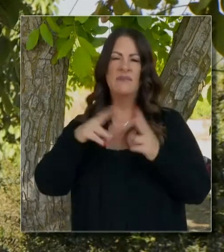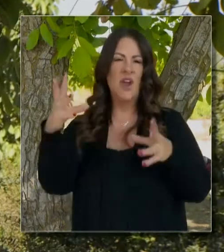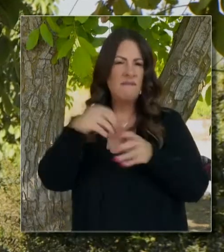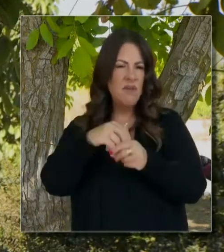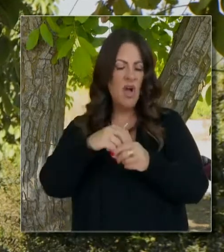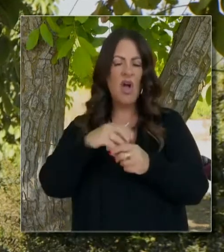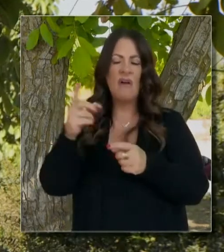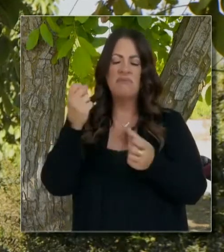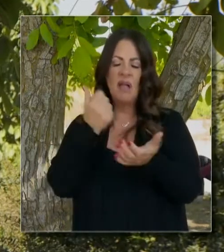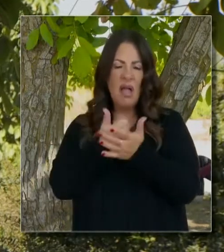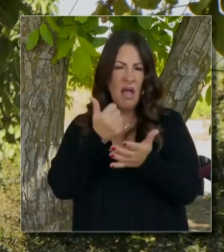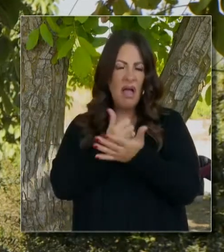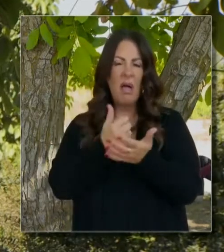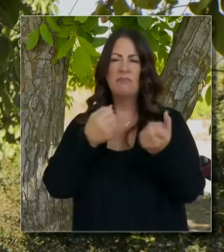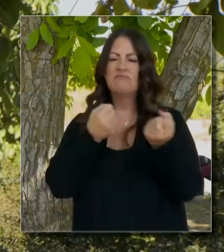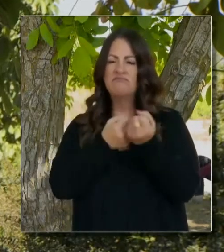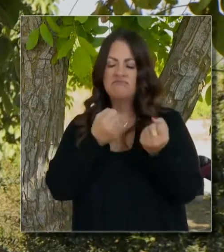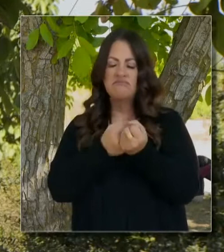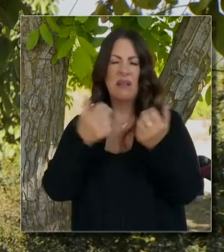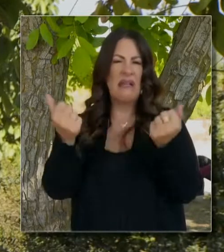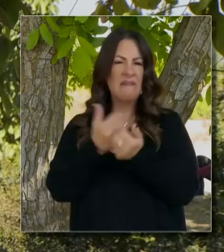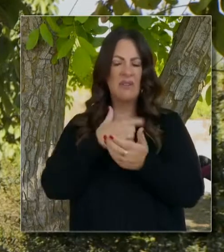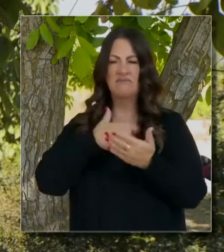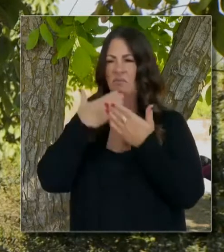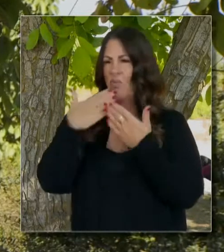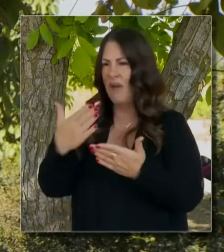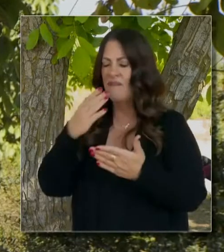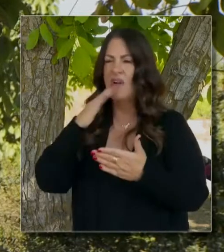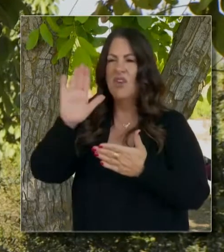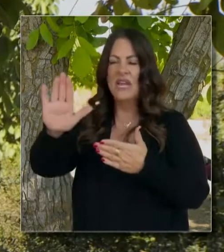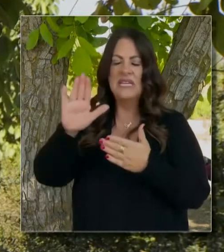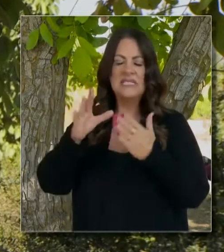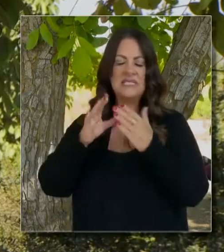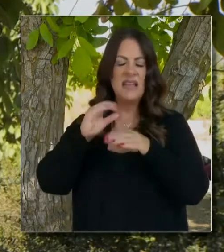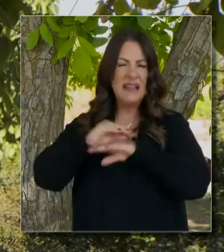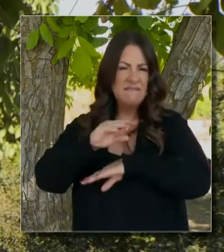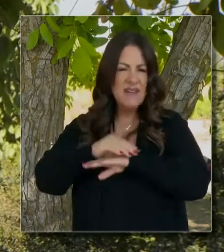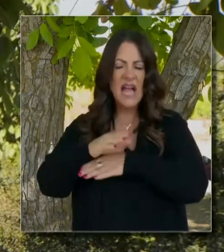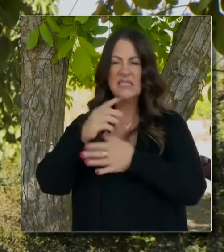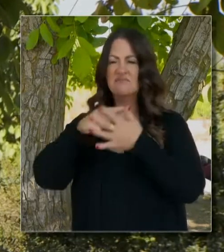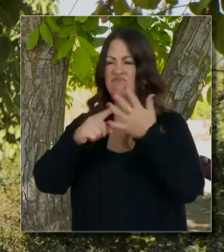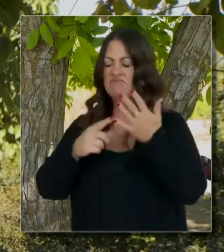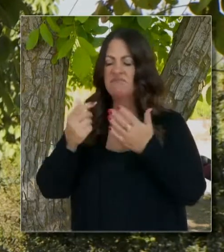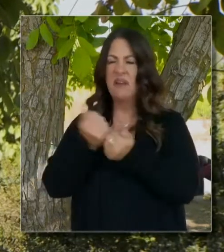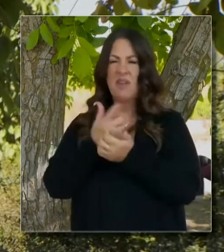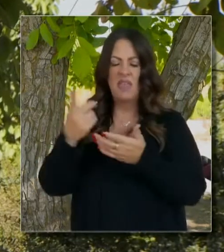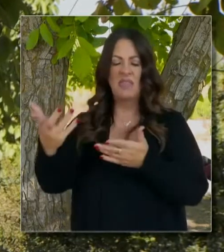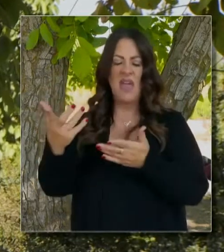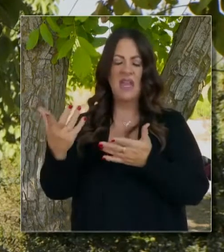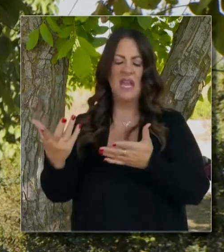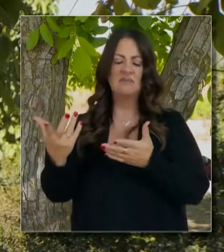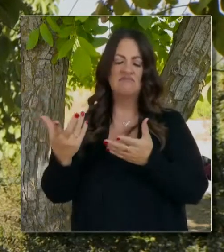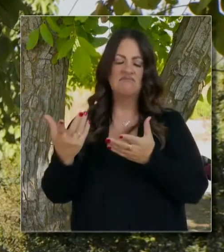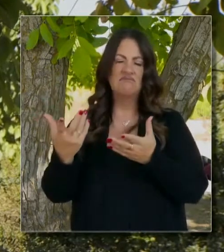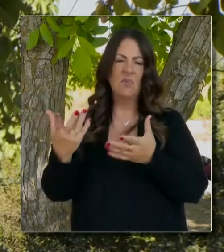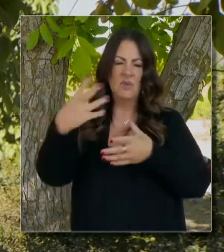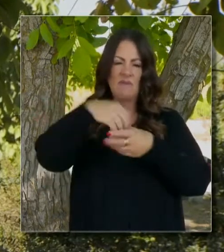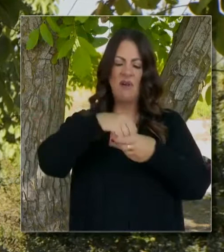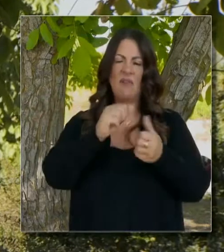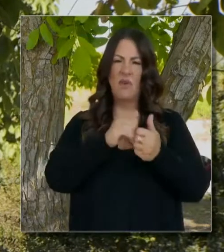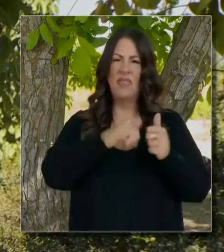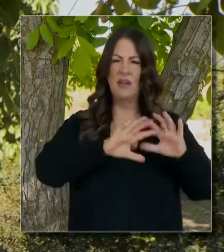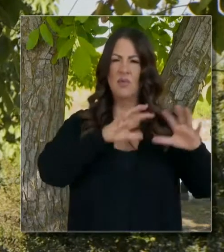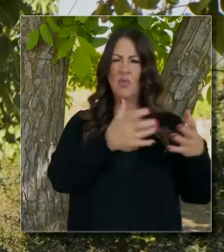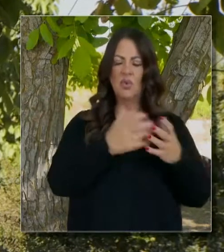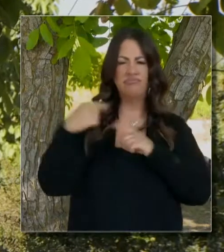I'm incredibly grateful for his support, his insight, his counsel over the period of the last number of